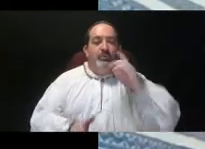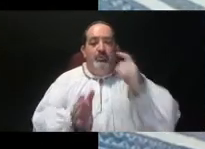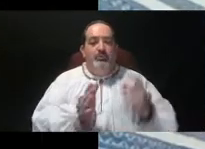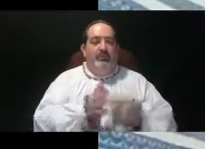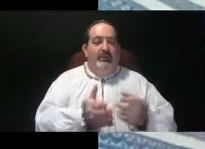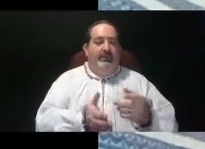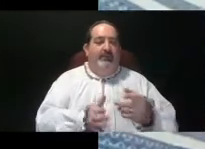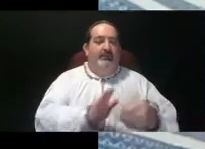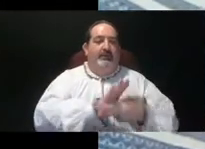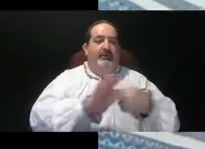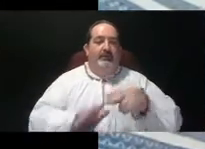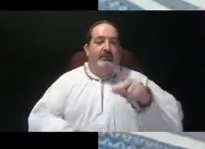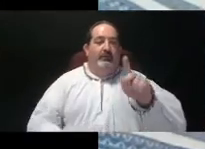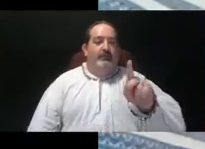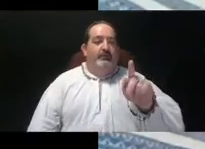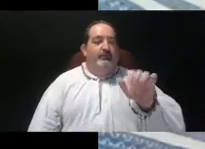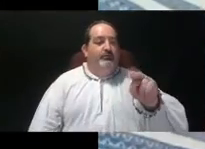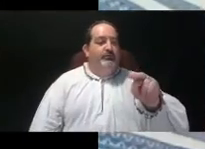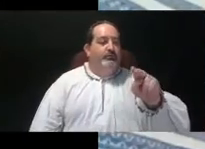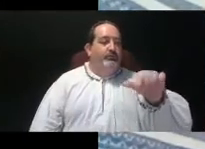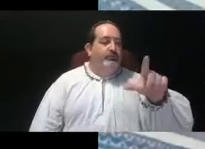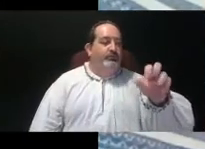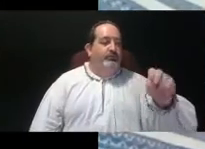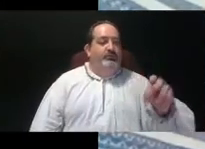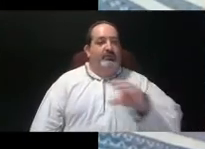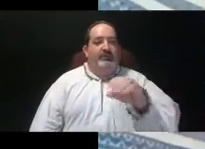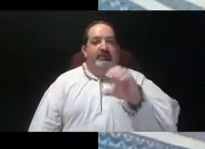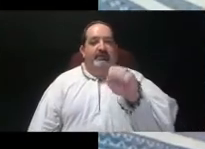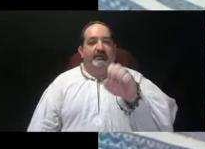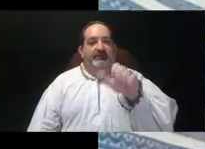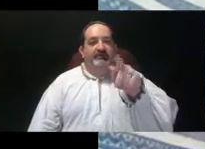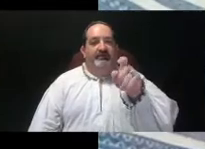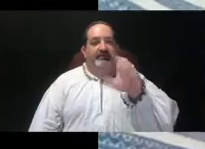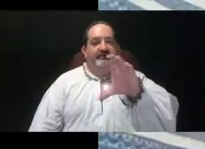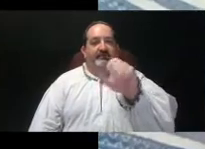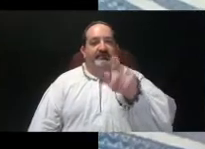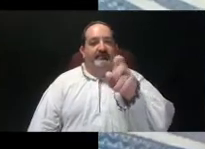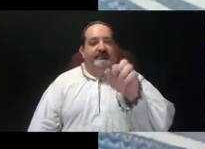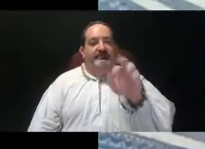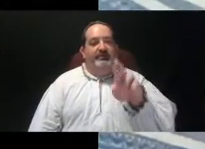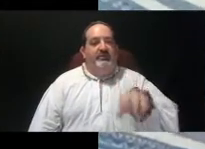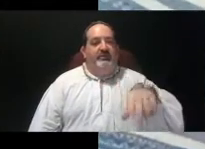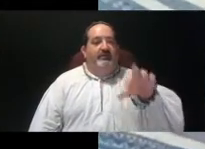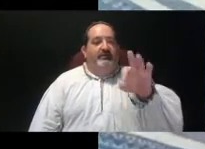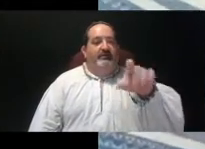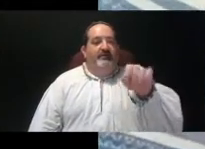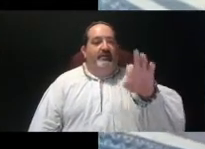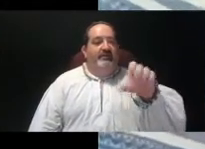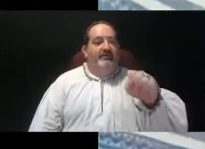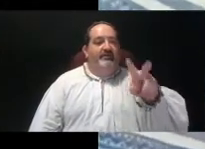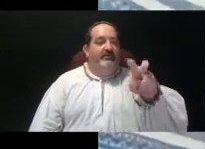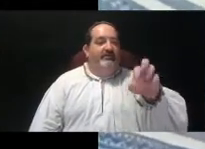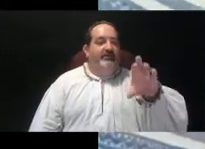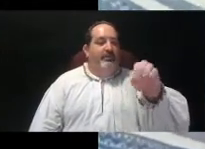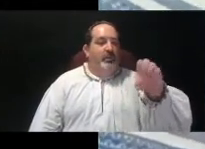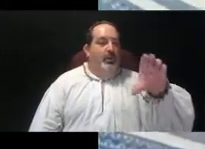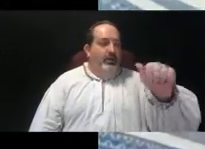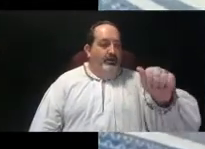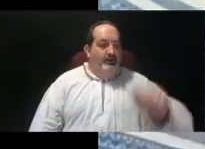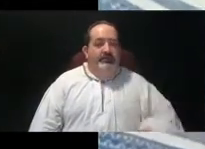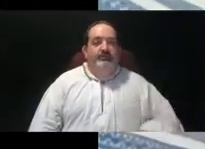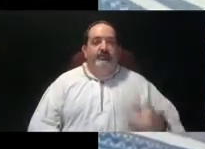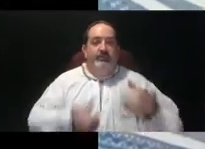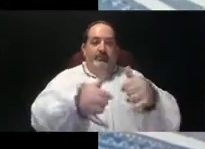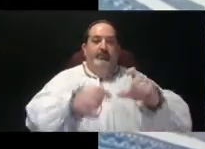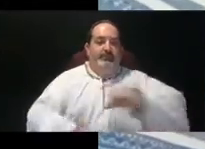recognize Kungun Benehonig and Cesar Alejandro de Baracoa. The